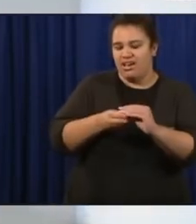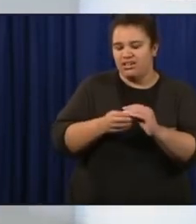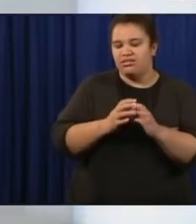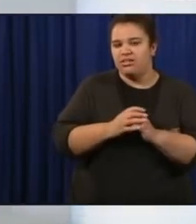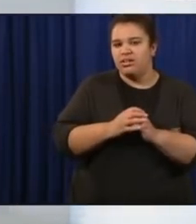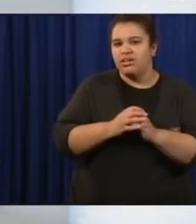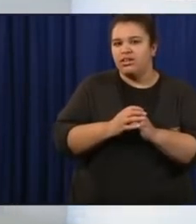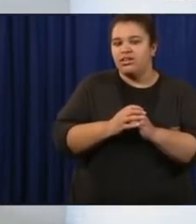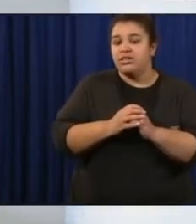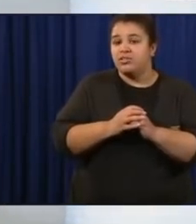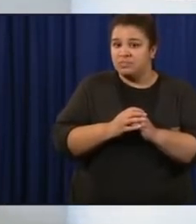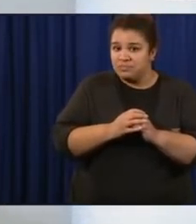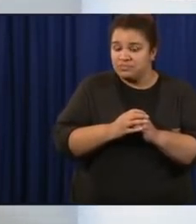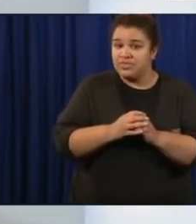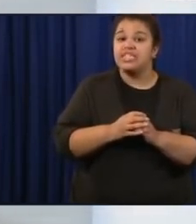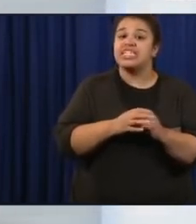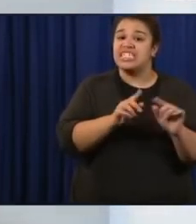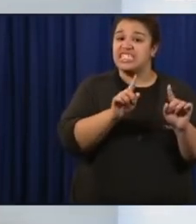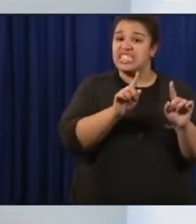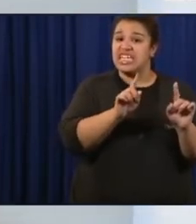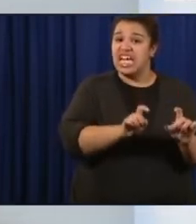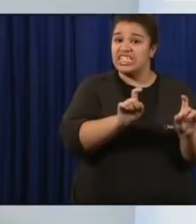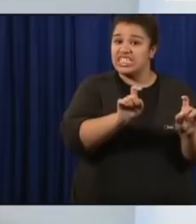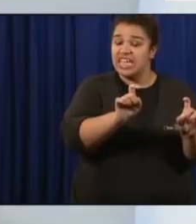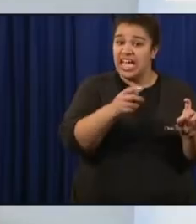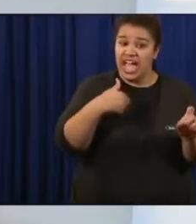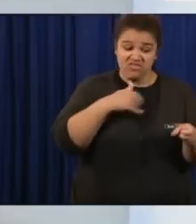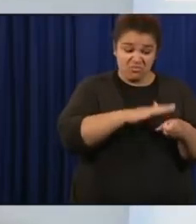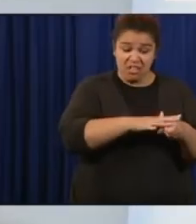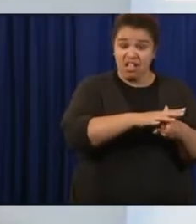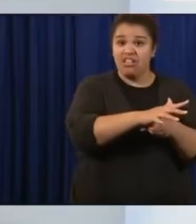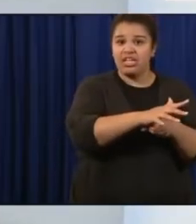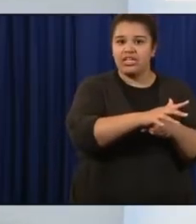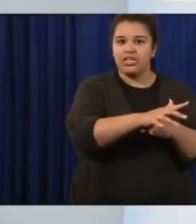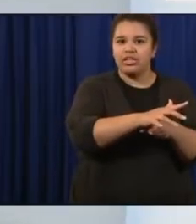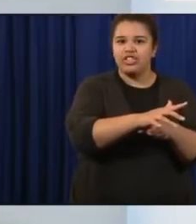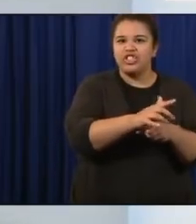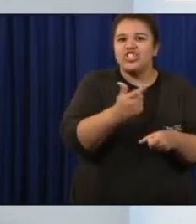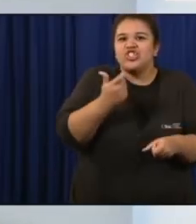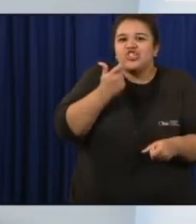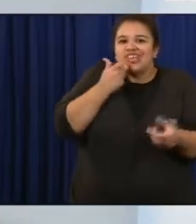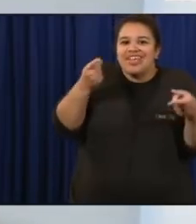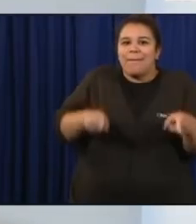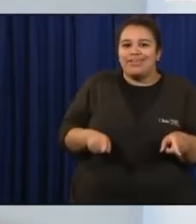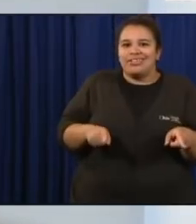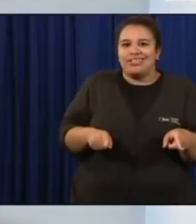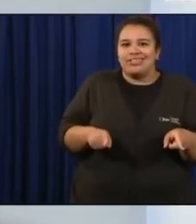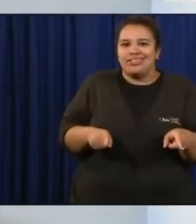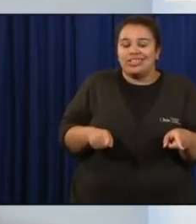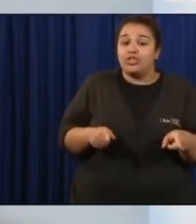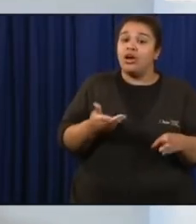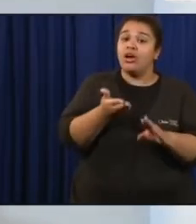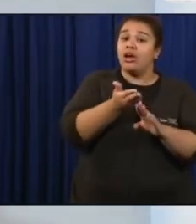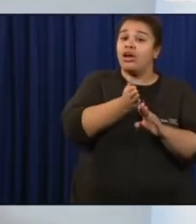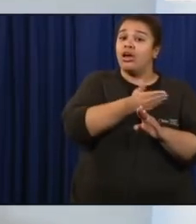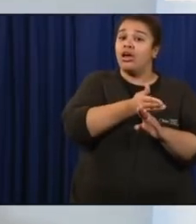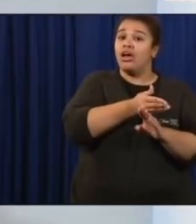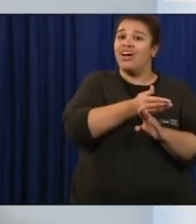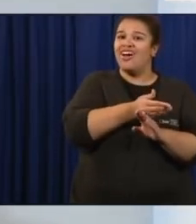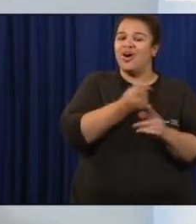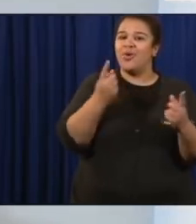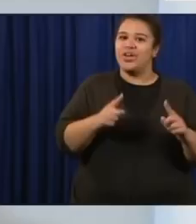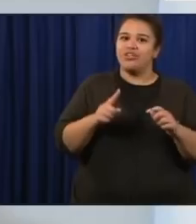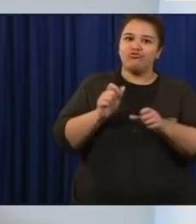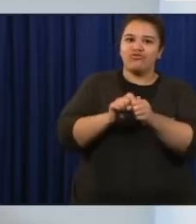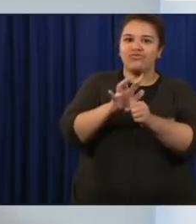adequate testing is not something we had until recently. So that's not a strategy that we could deploy earlier on when you're